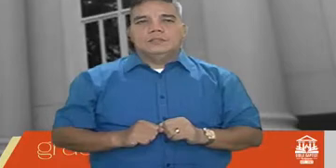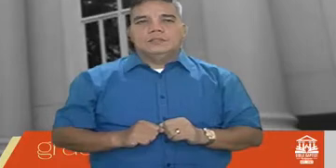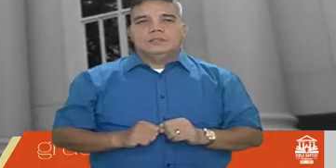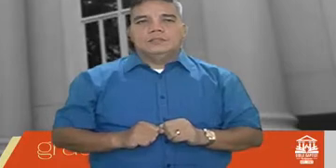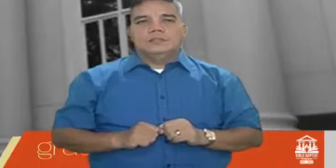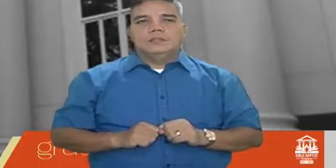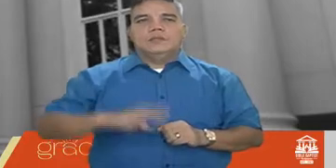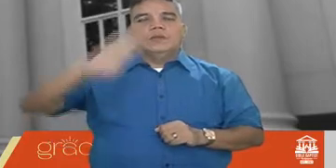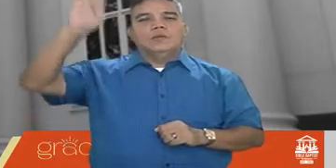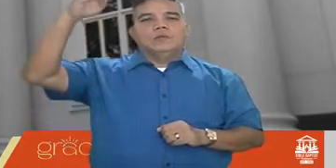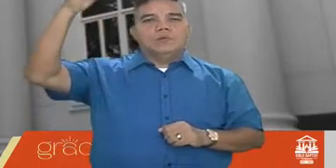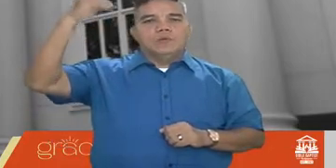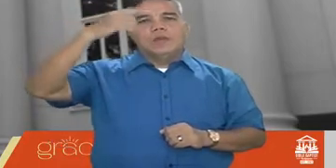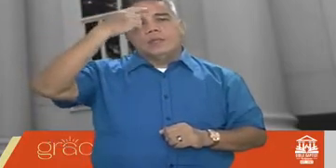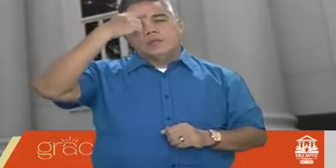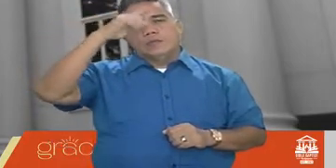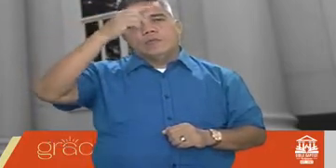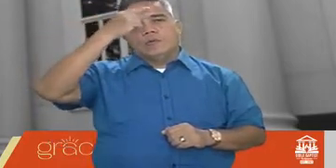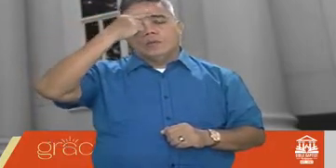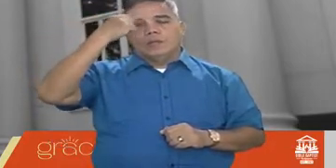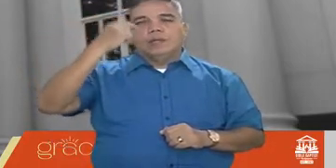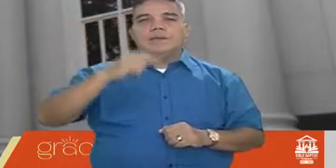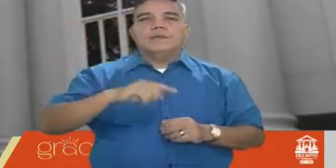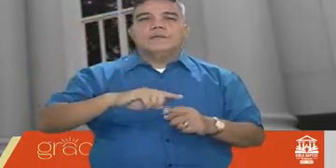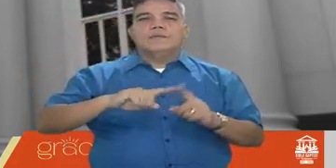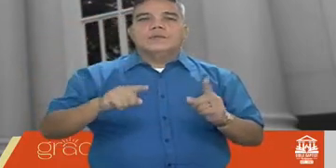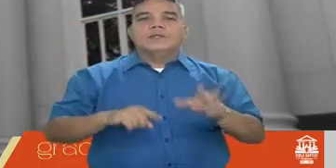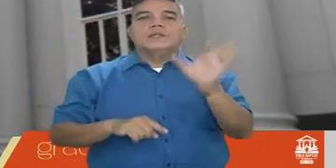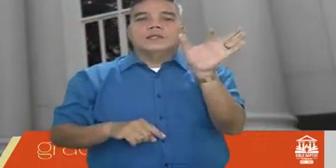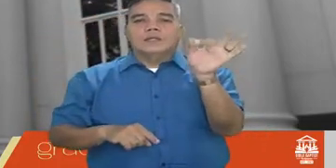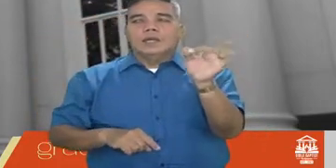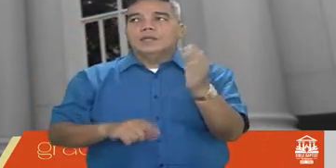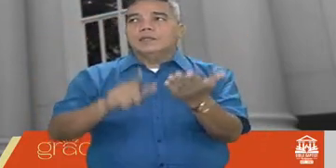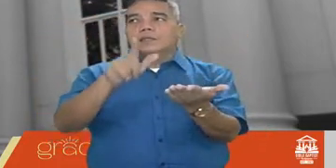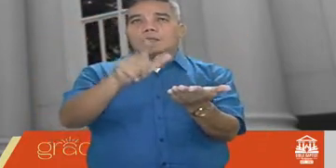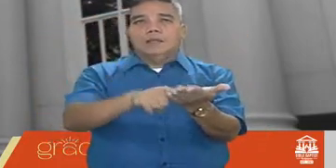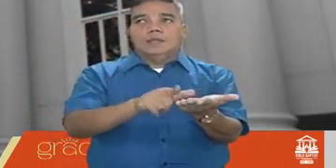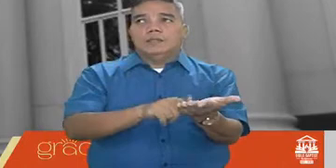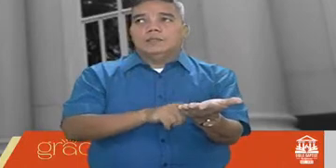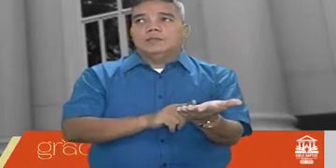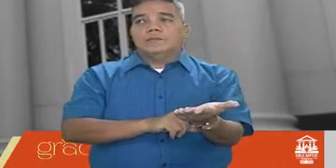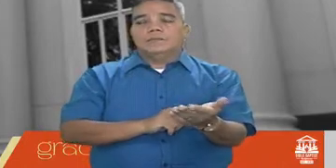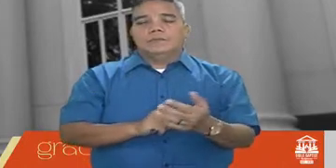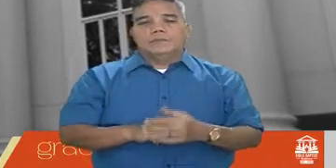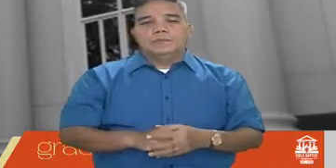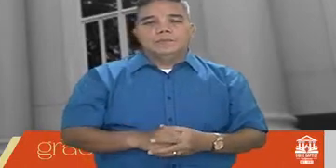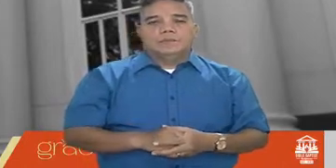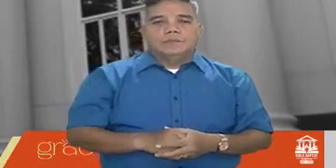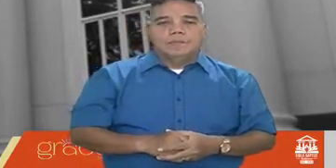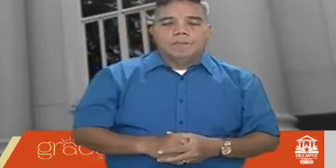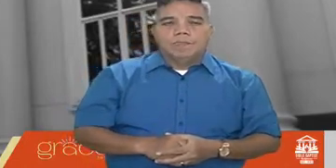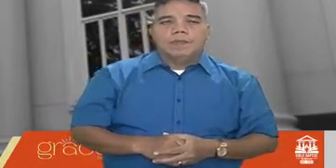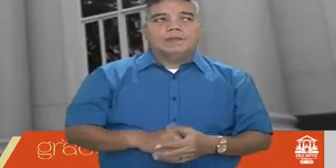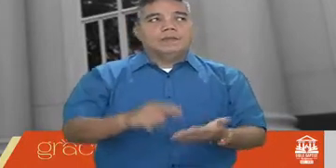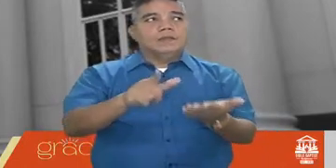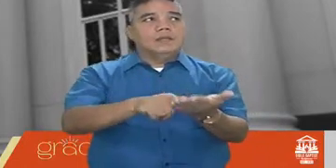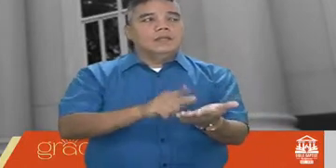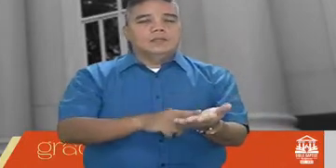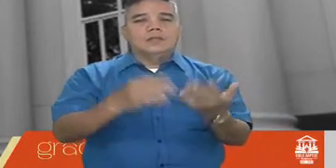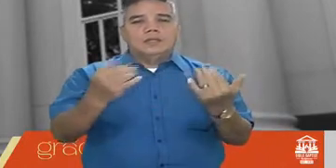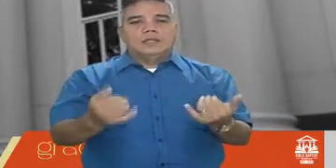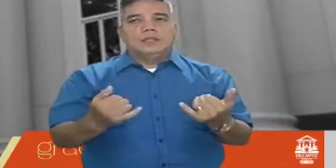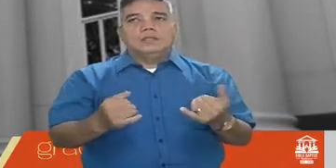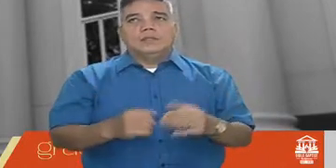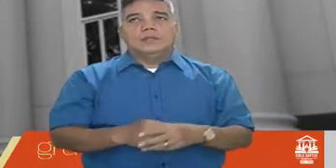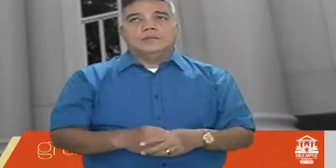Grace for the Pace. So, ika-siyam na ning leksyon, and there are 13 lessons in